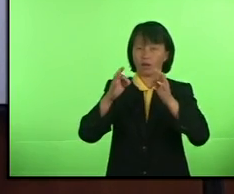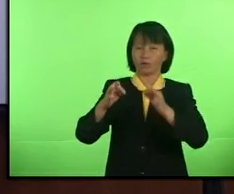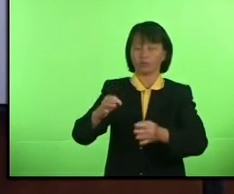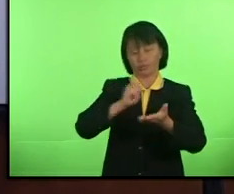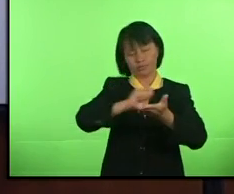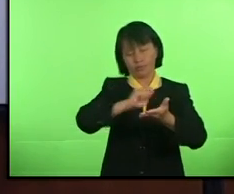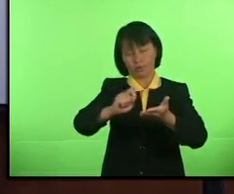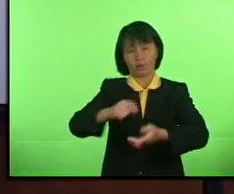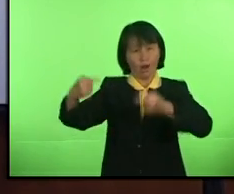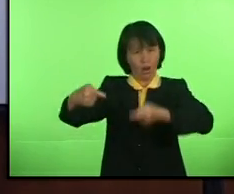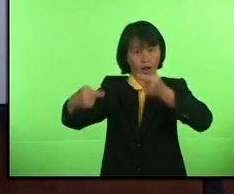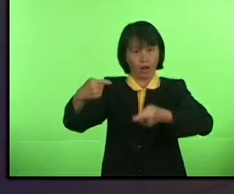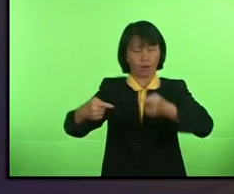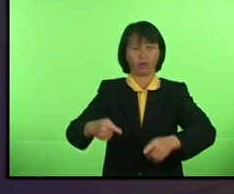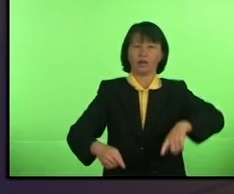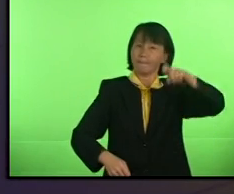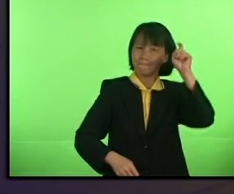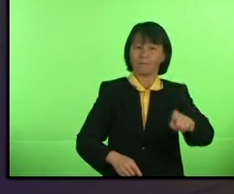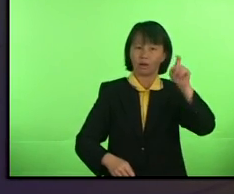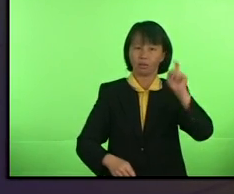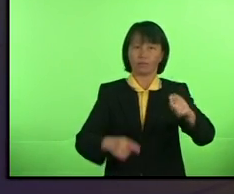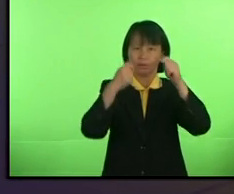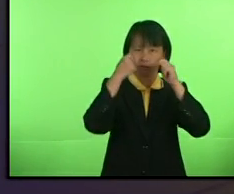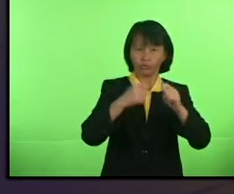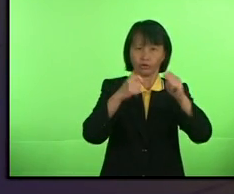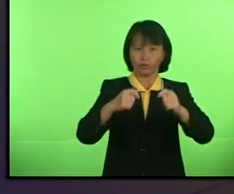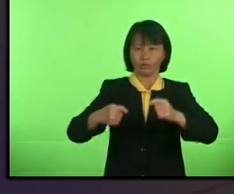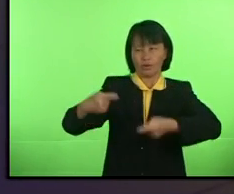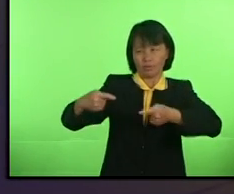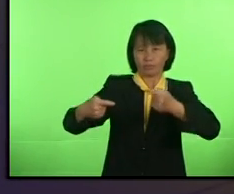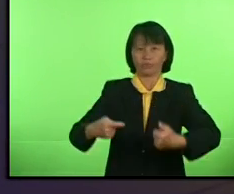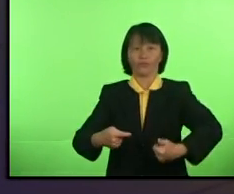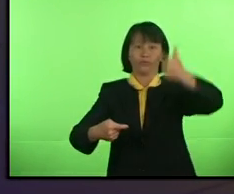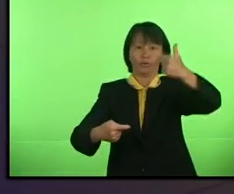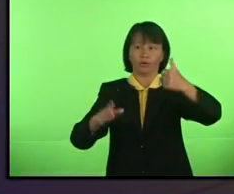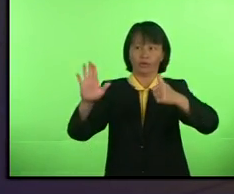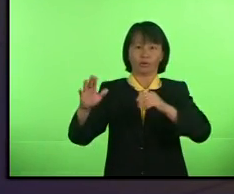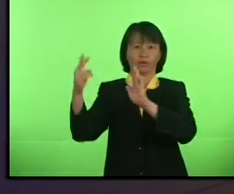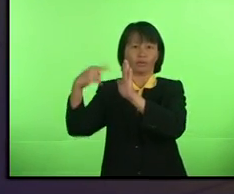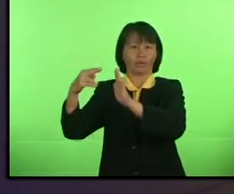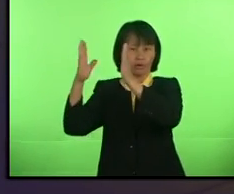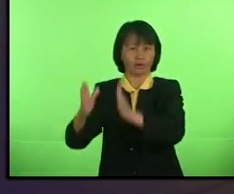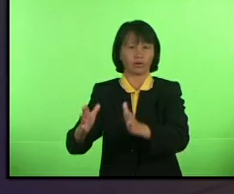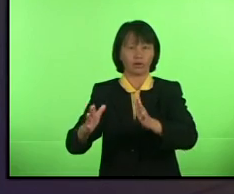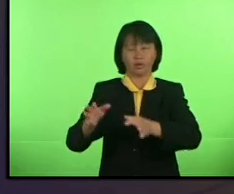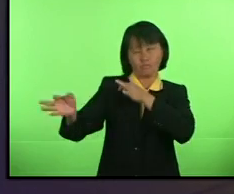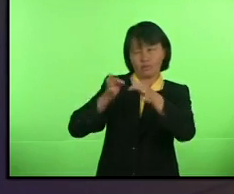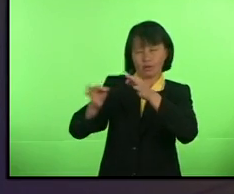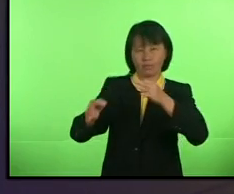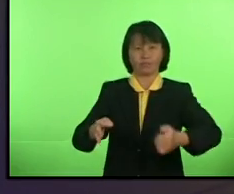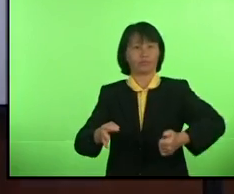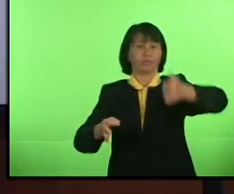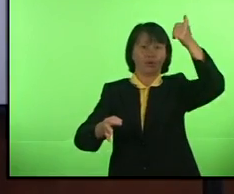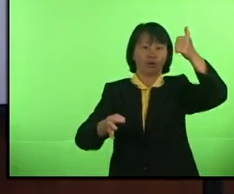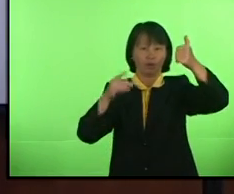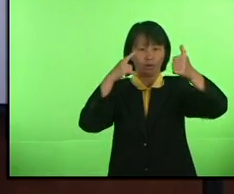argumentation essay, you have to try to win your readers. Try to win your readers to take